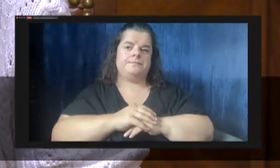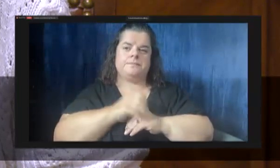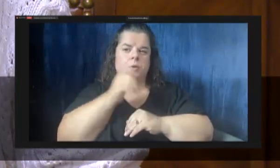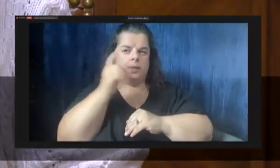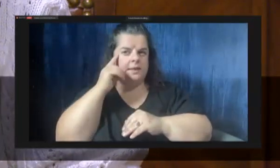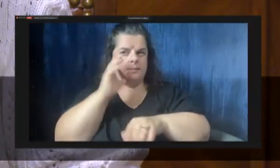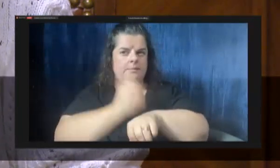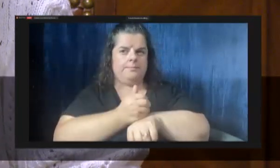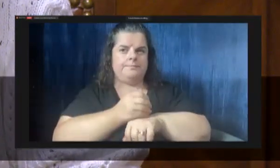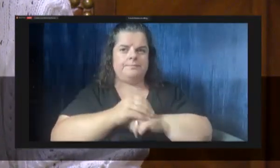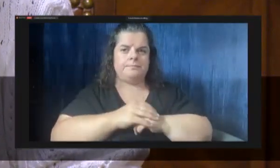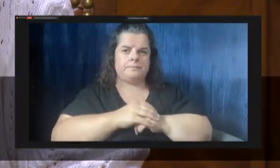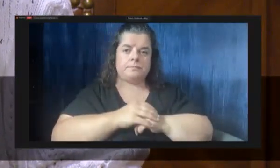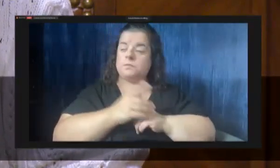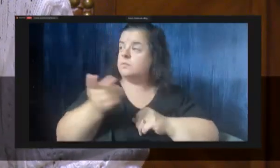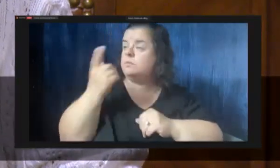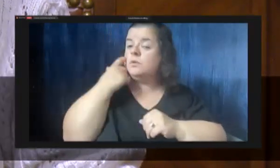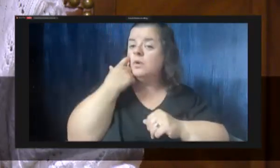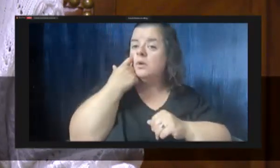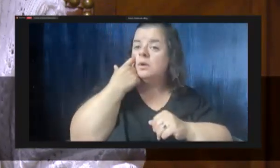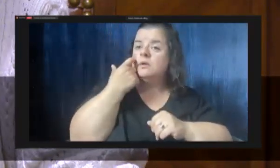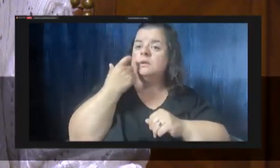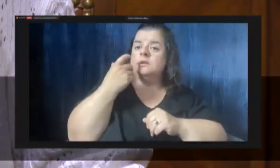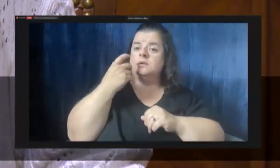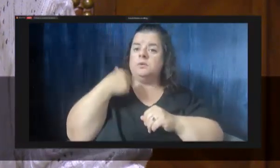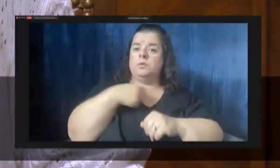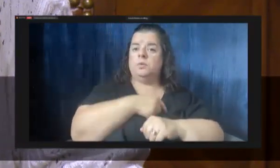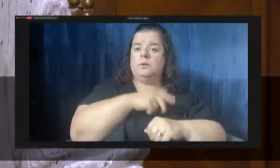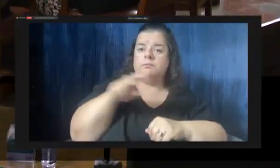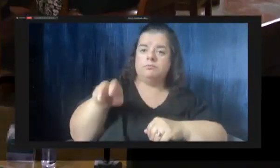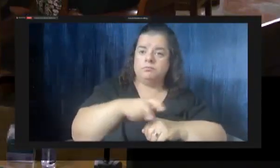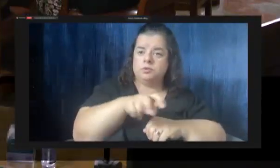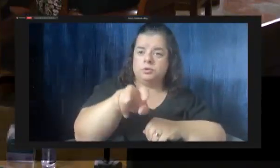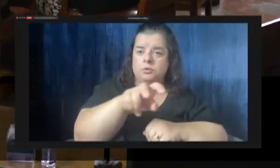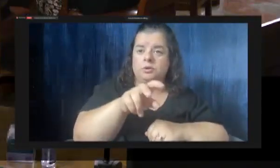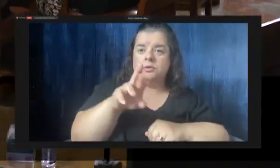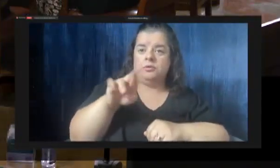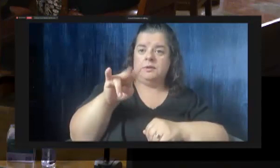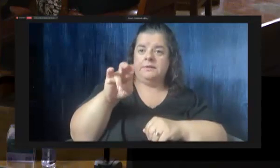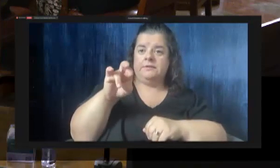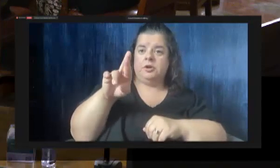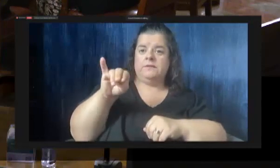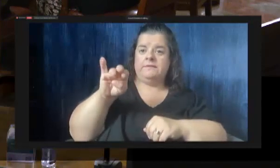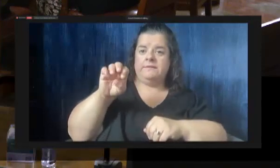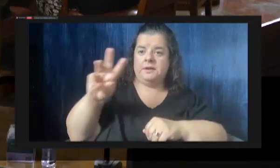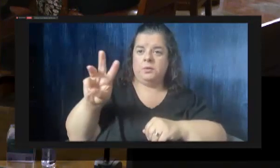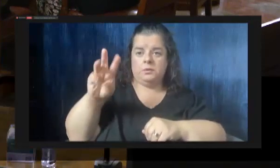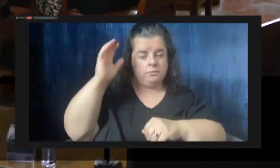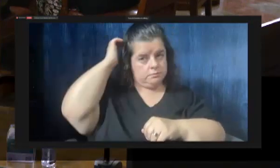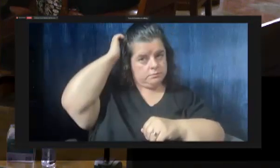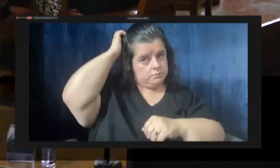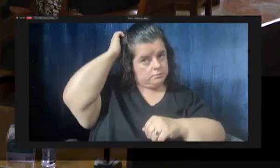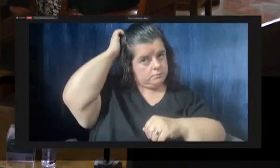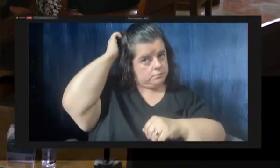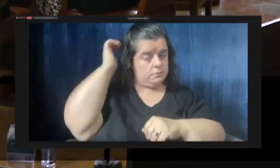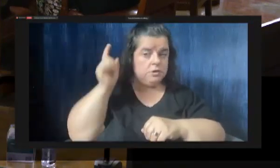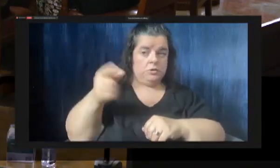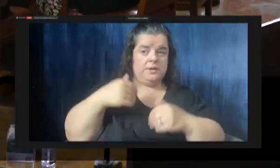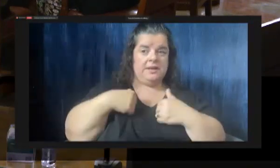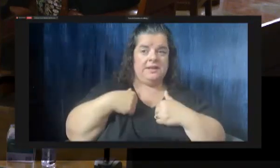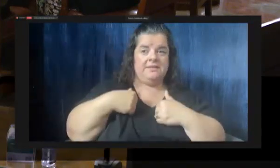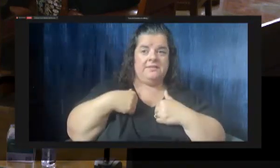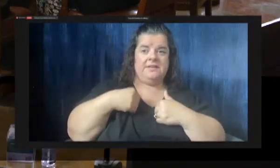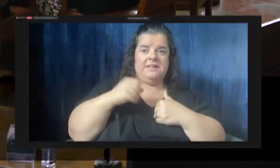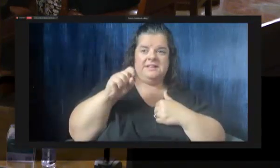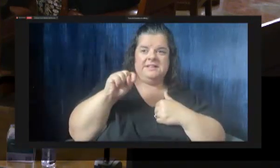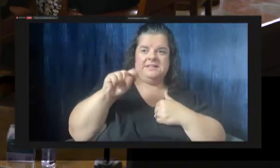But we recently took a tour of Riverview, and you have that stilt grass,